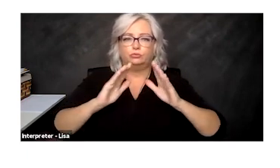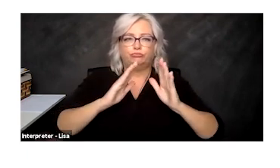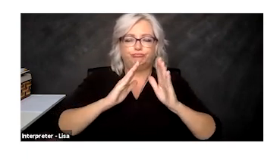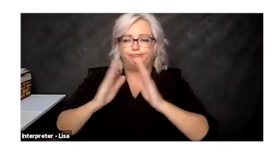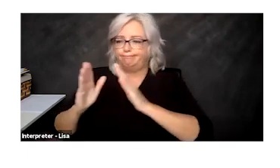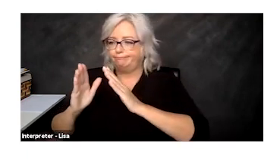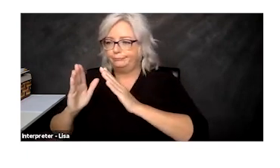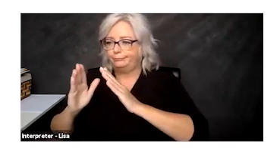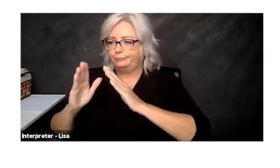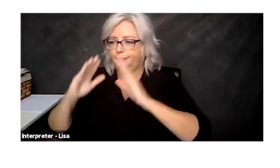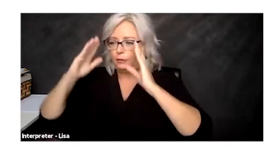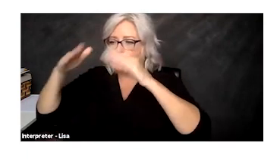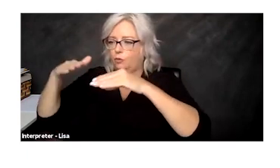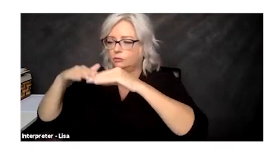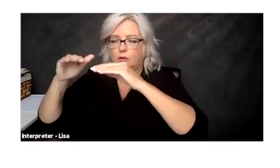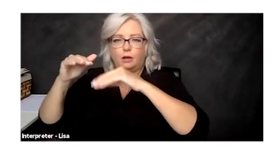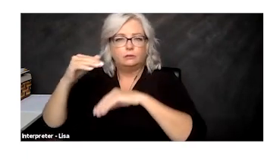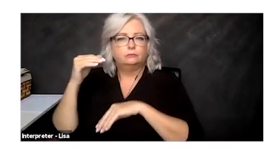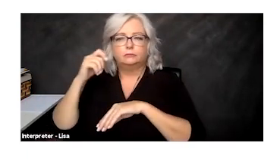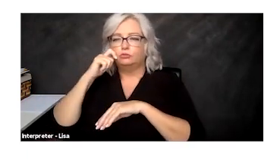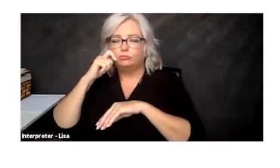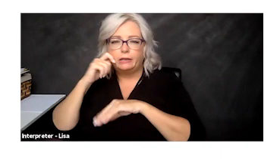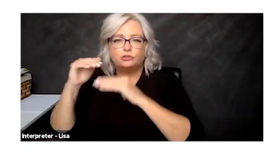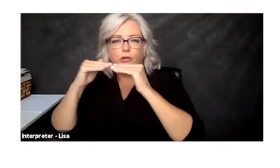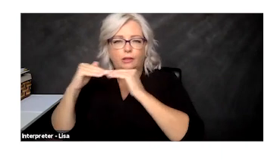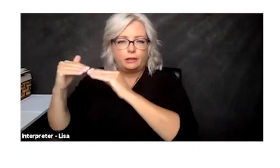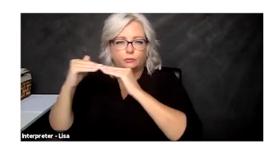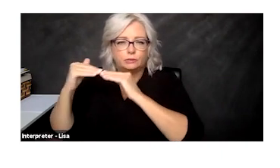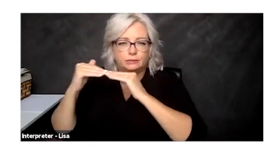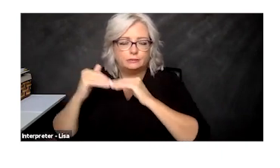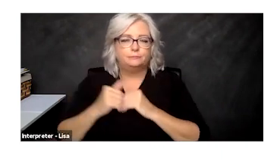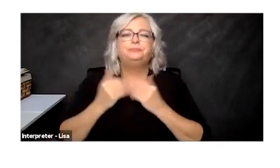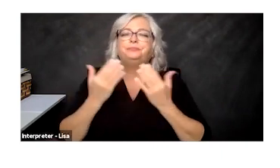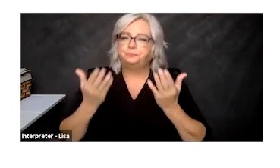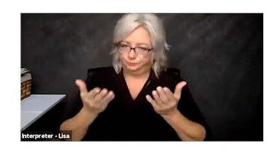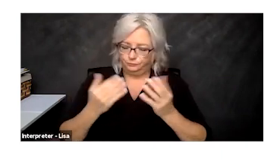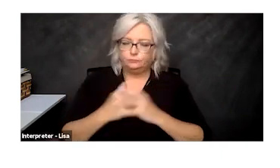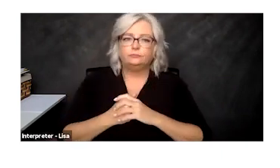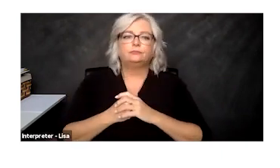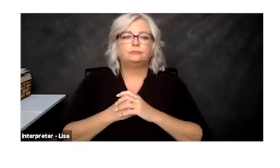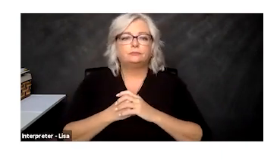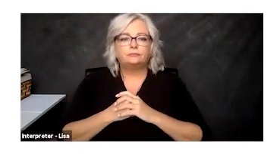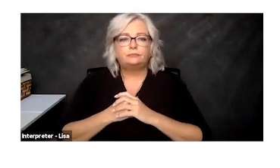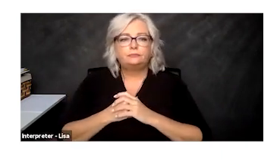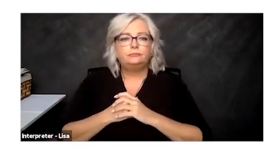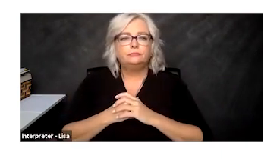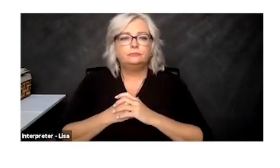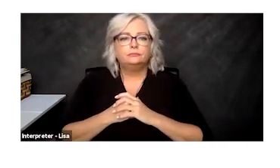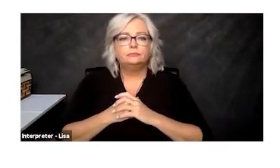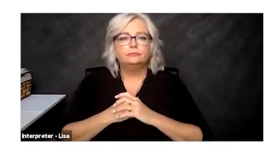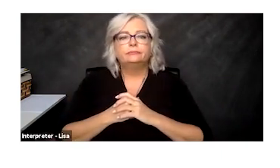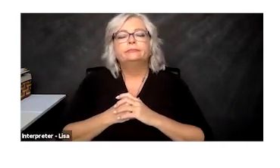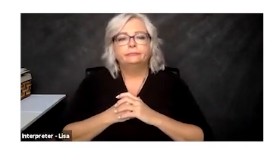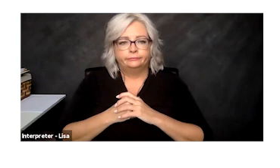more racial equity? Next slide, please, Truman. Okay. look at equity